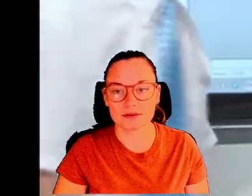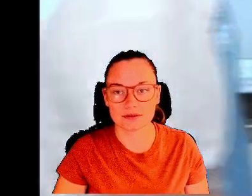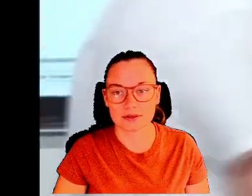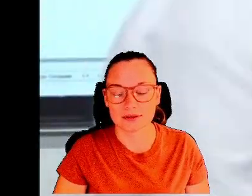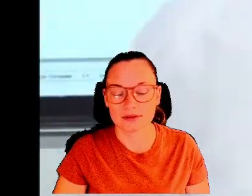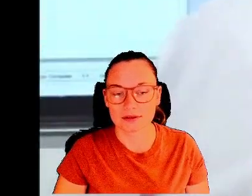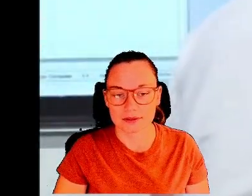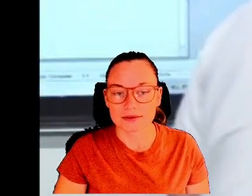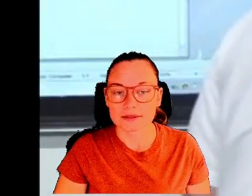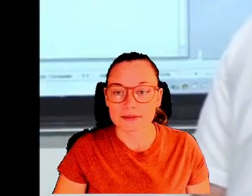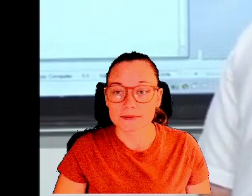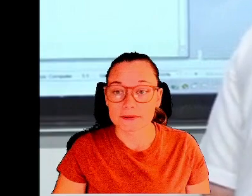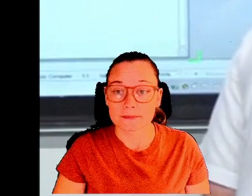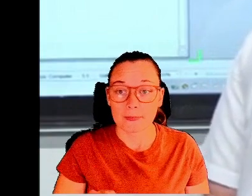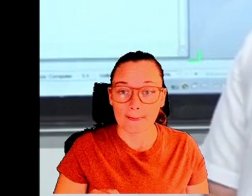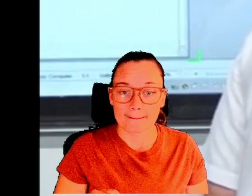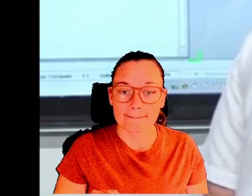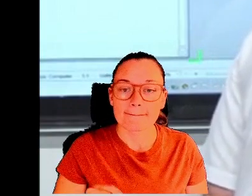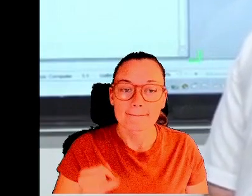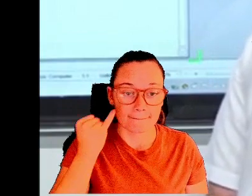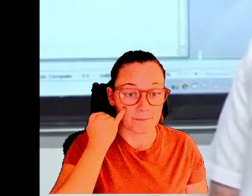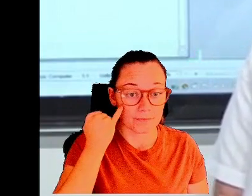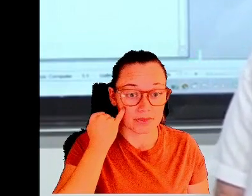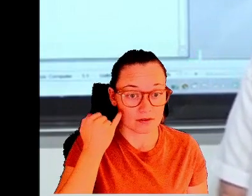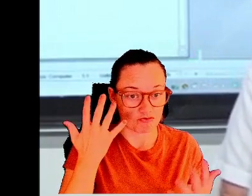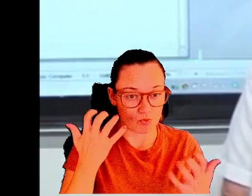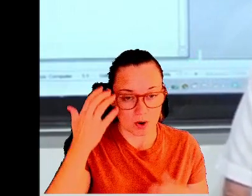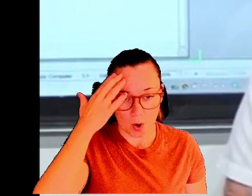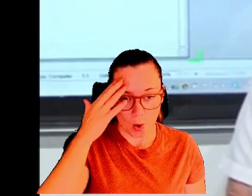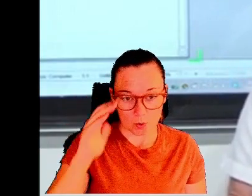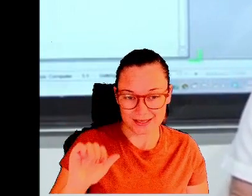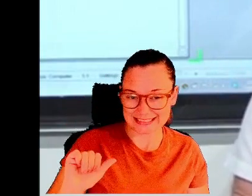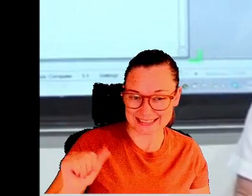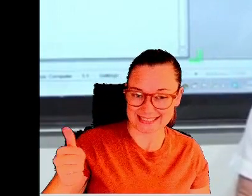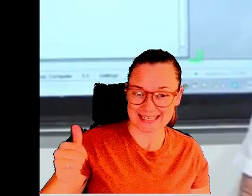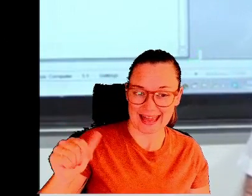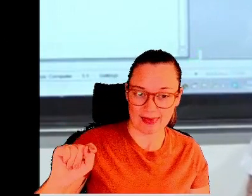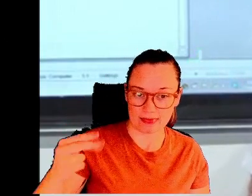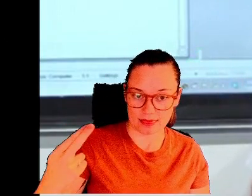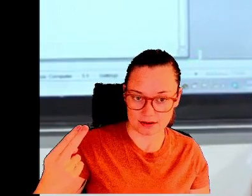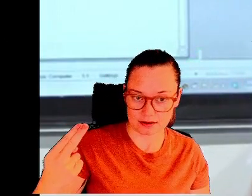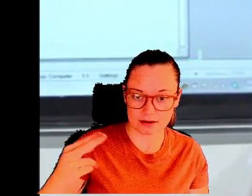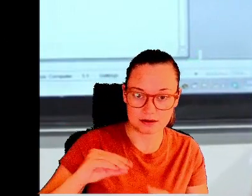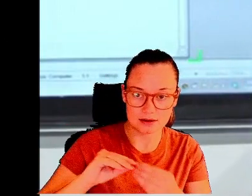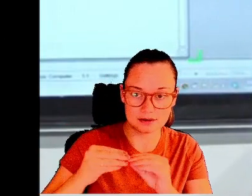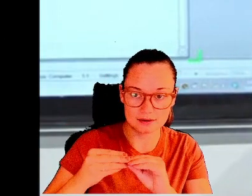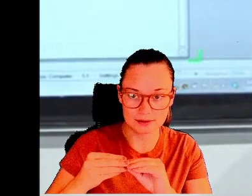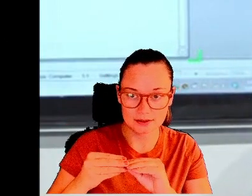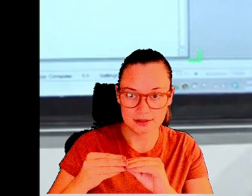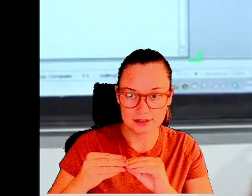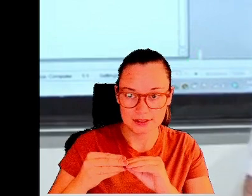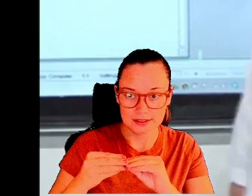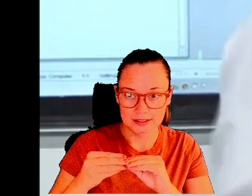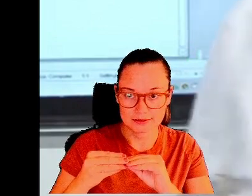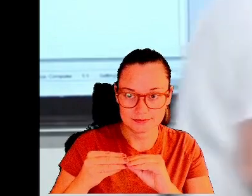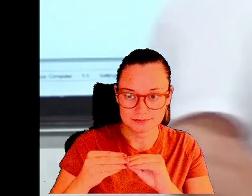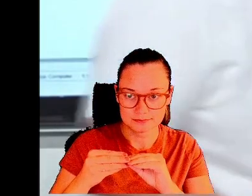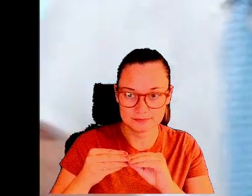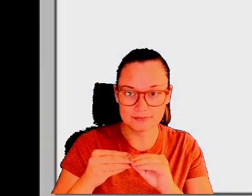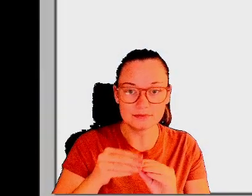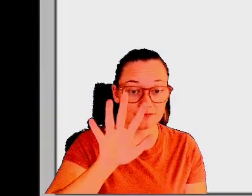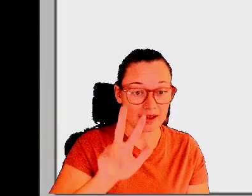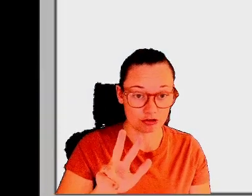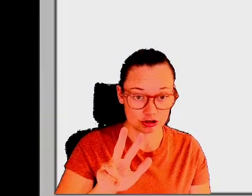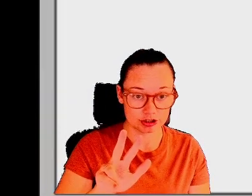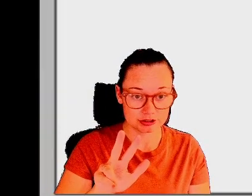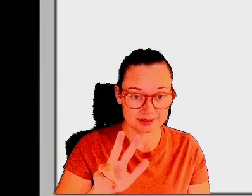again, if I asked you what is the 10th term in this sequence, you could just put a 10